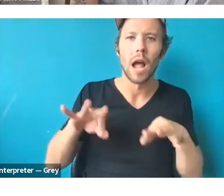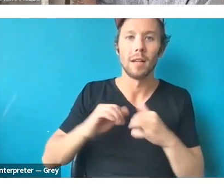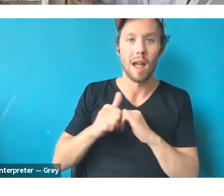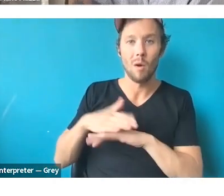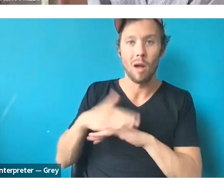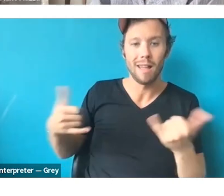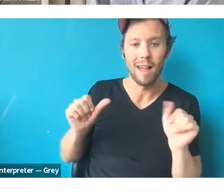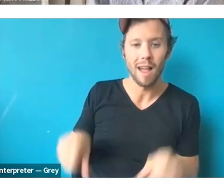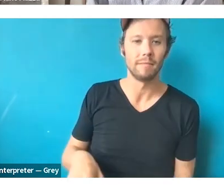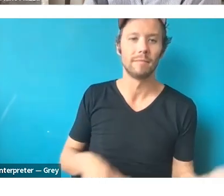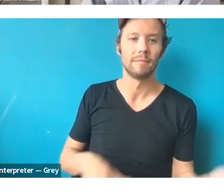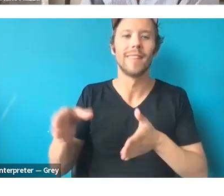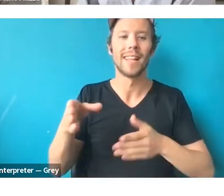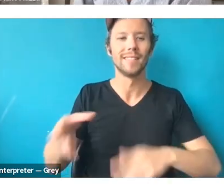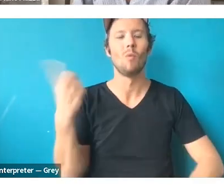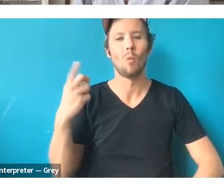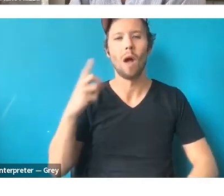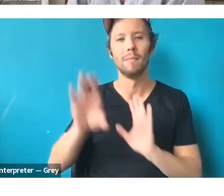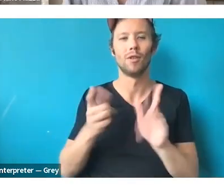from my house in the middle of COVID.